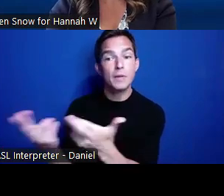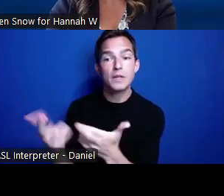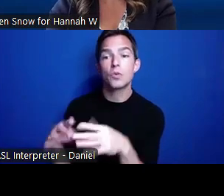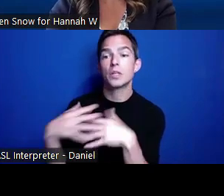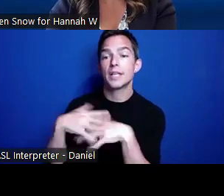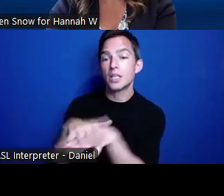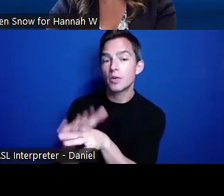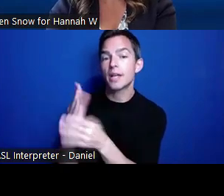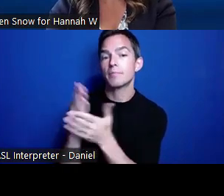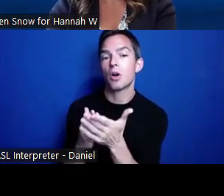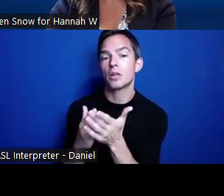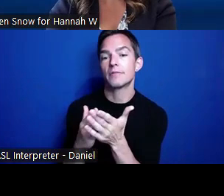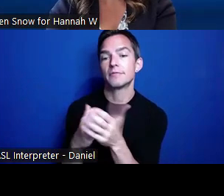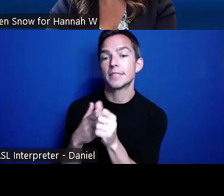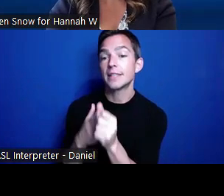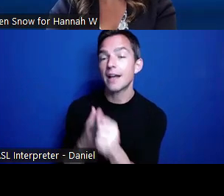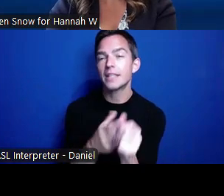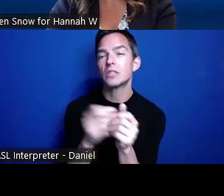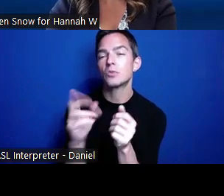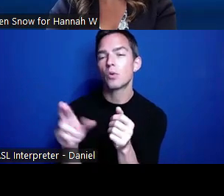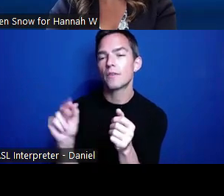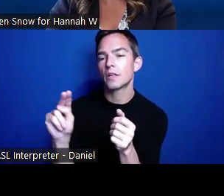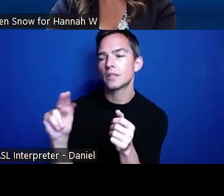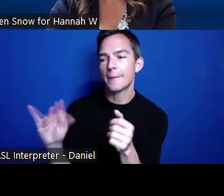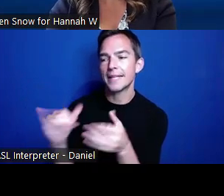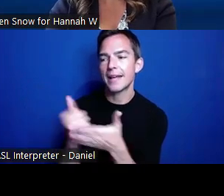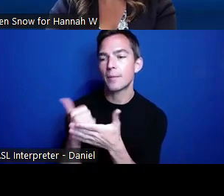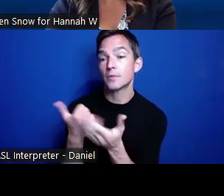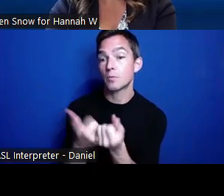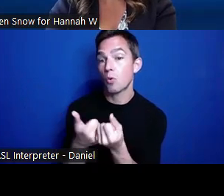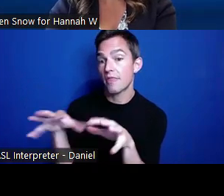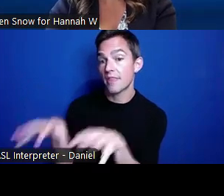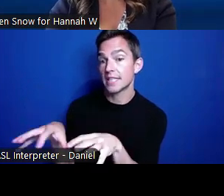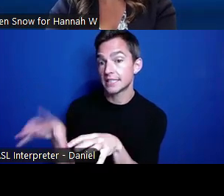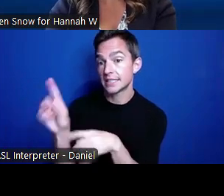as part of guidance or for NAMI to help support this?